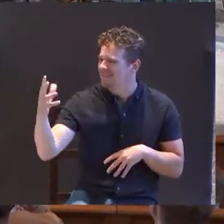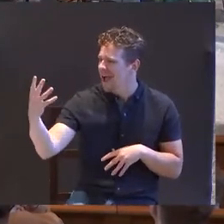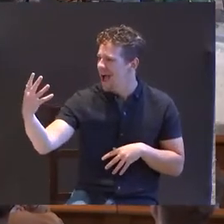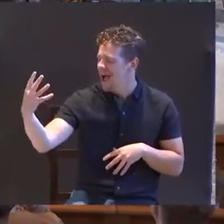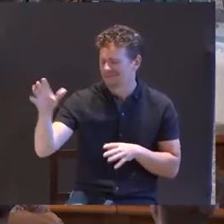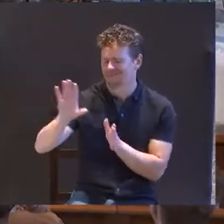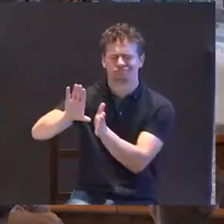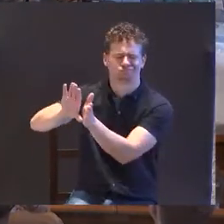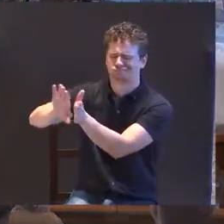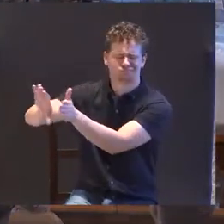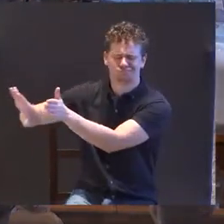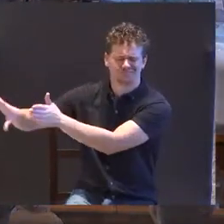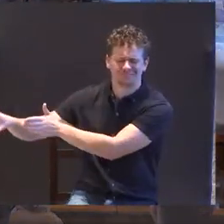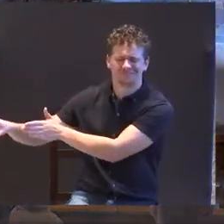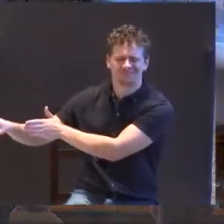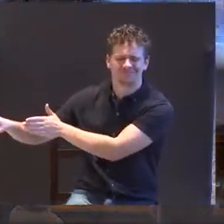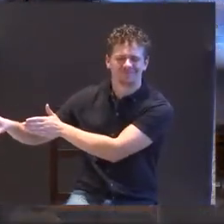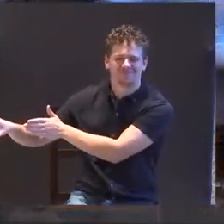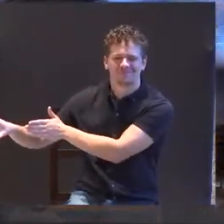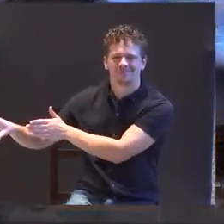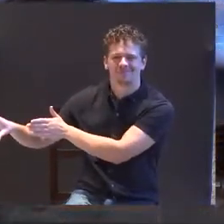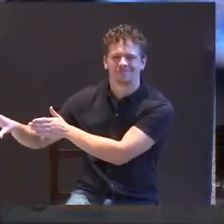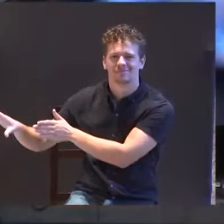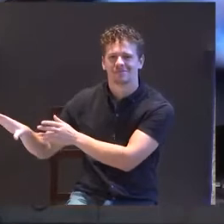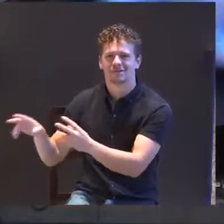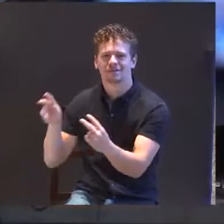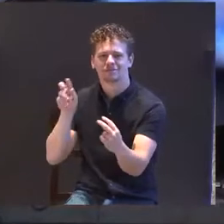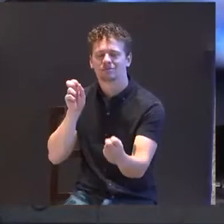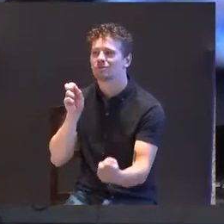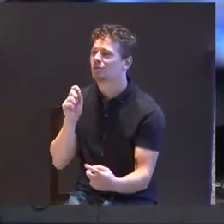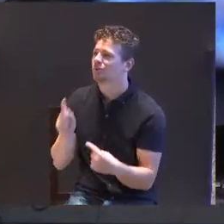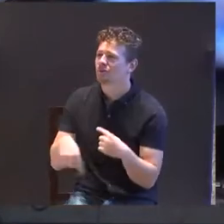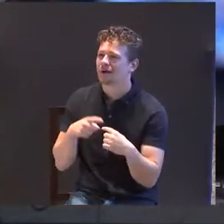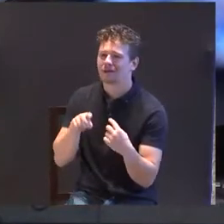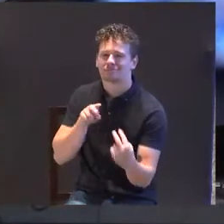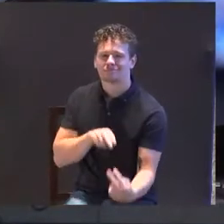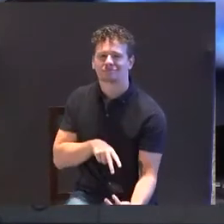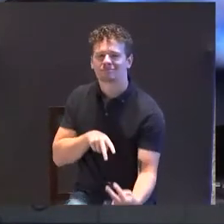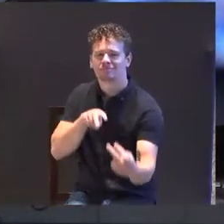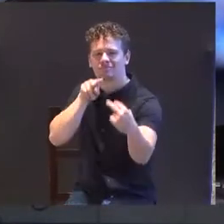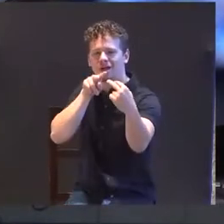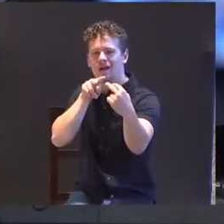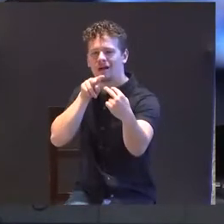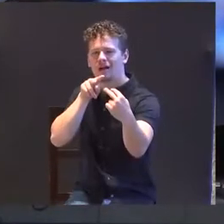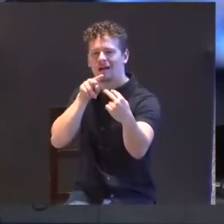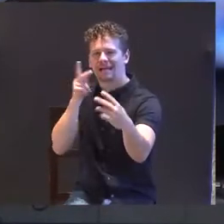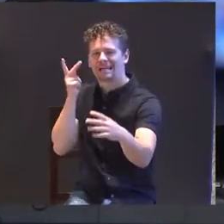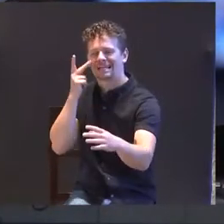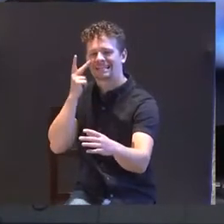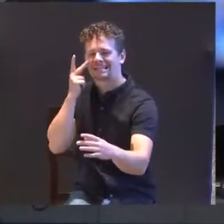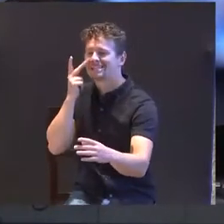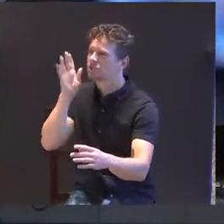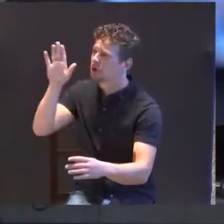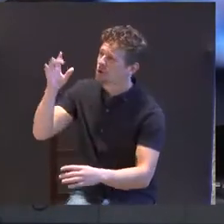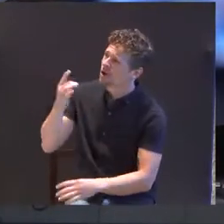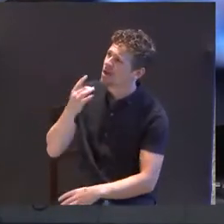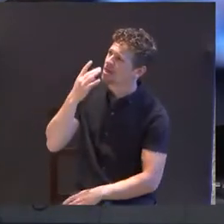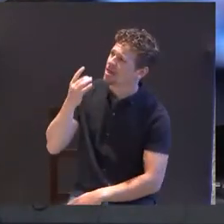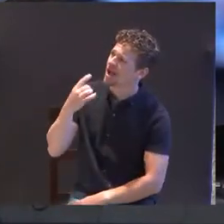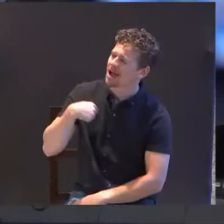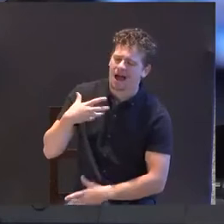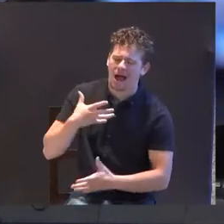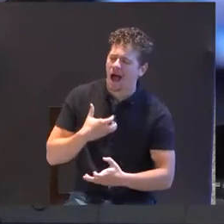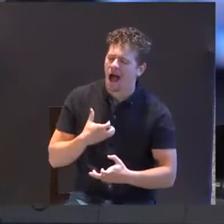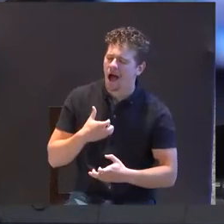no. When I look in my eyes, I want to drink my fill from the well on